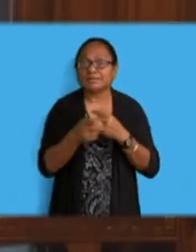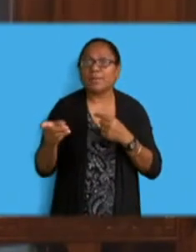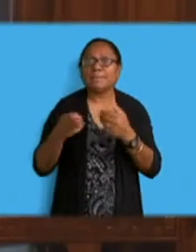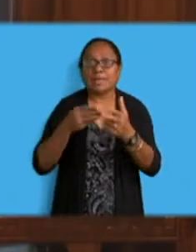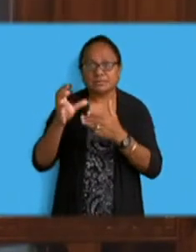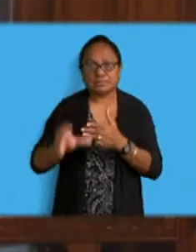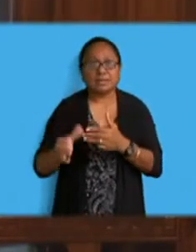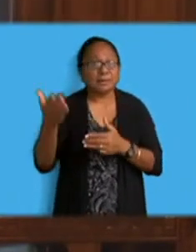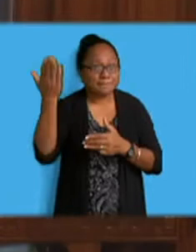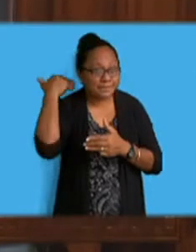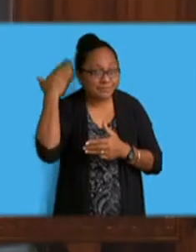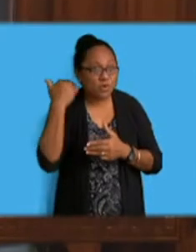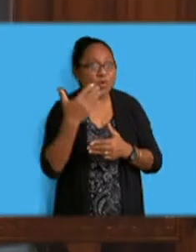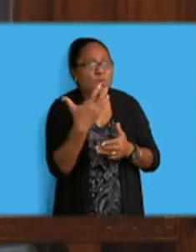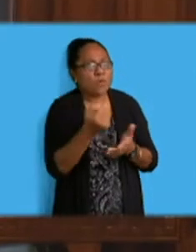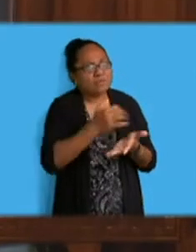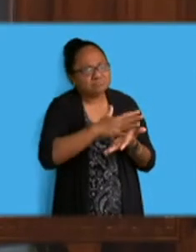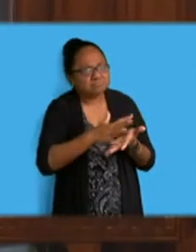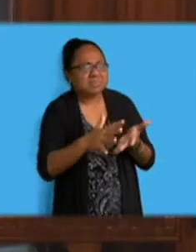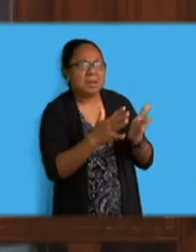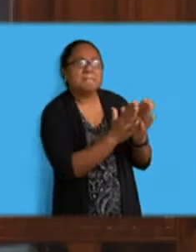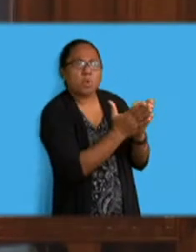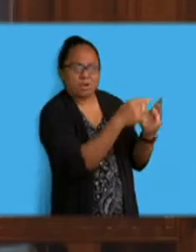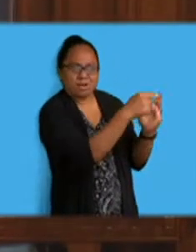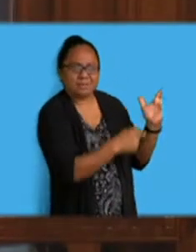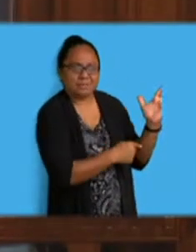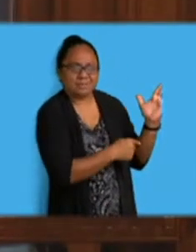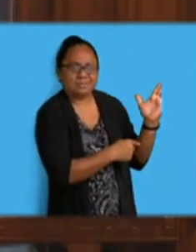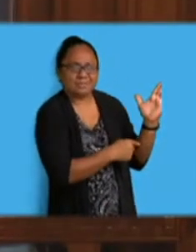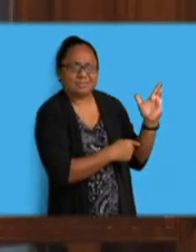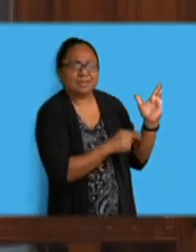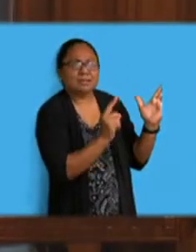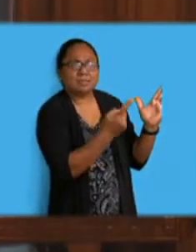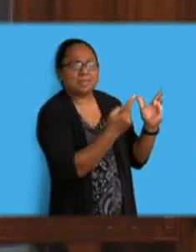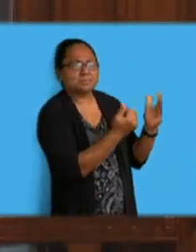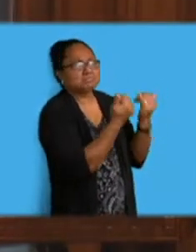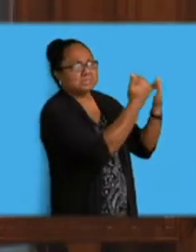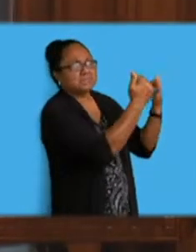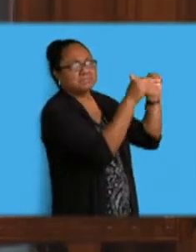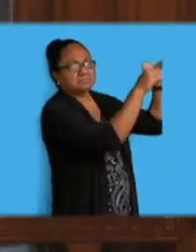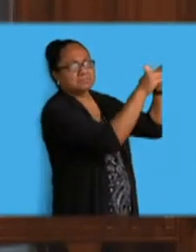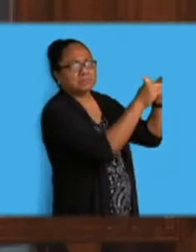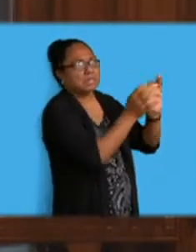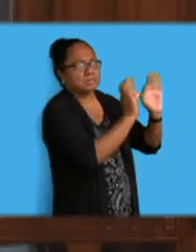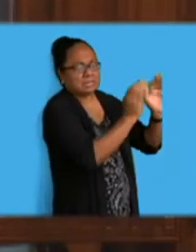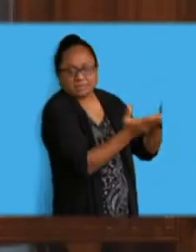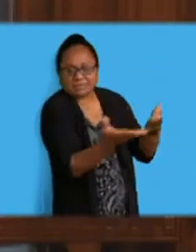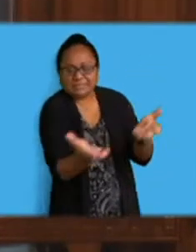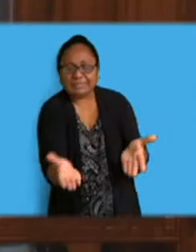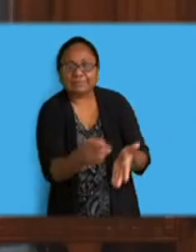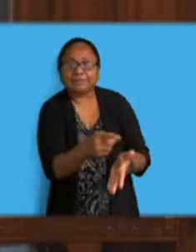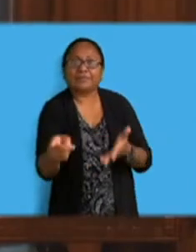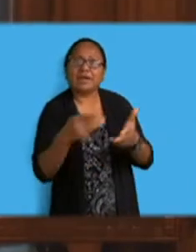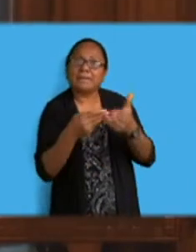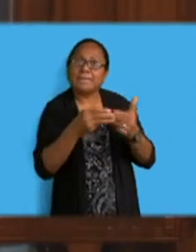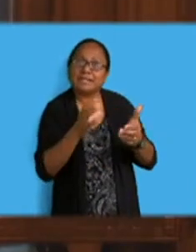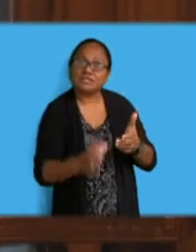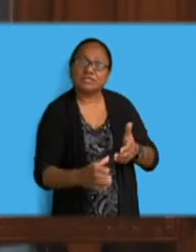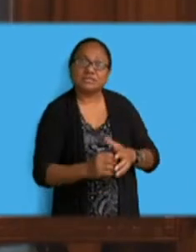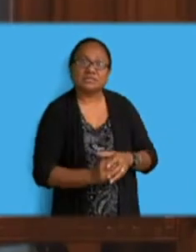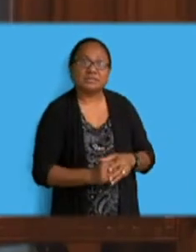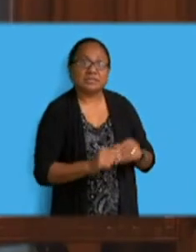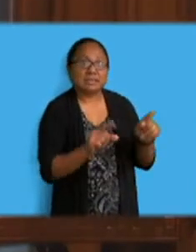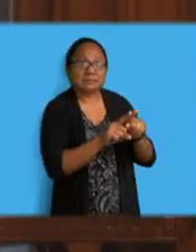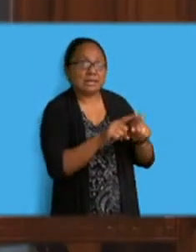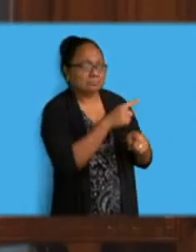past a draft manager's manual, but it was there on the shelf. It was not brought to us, not given to us. Neither was it explained